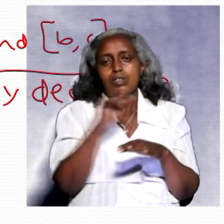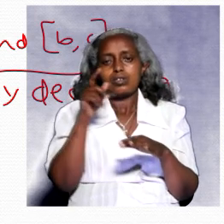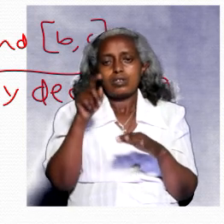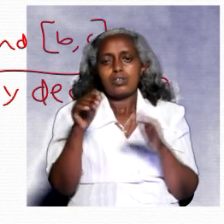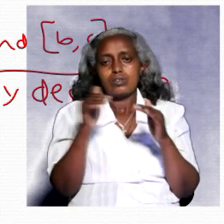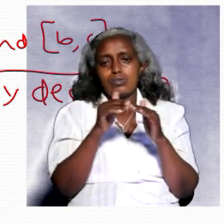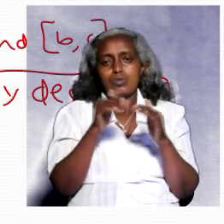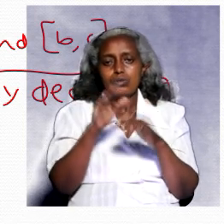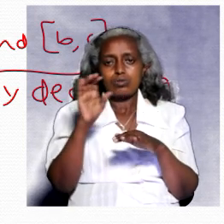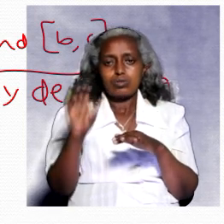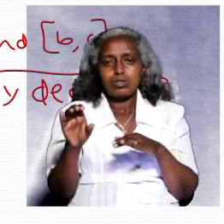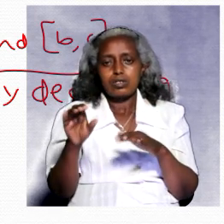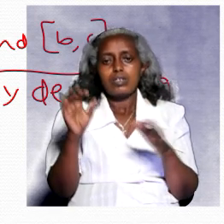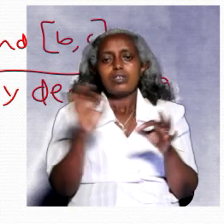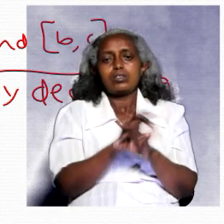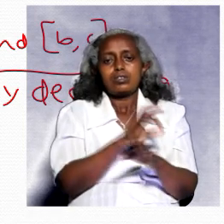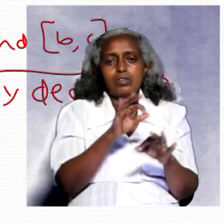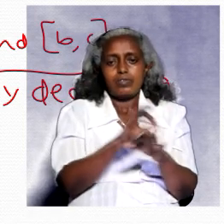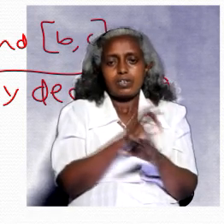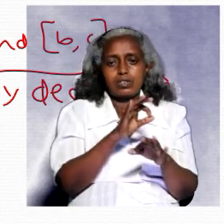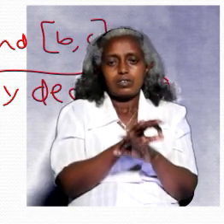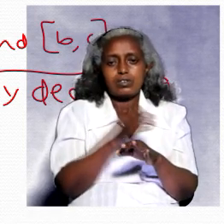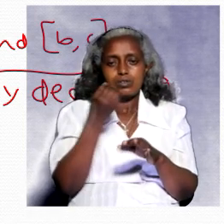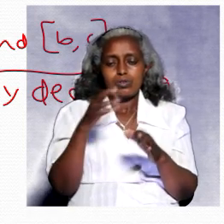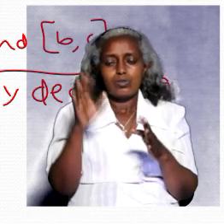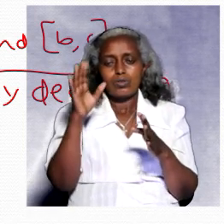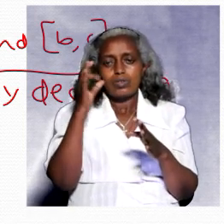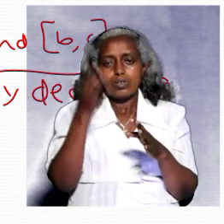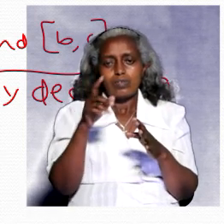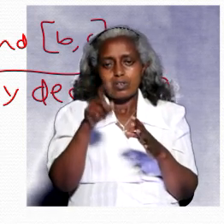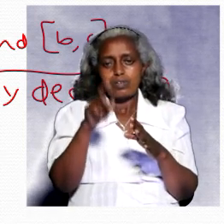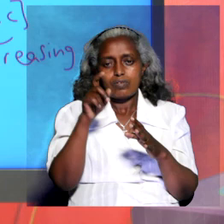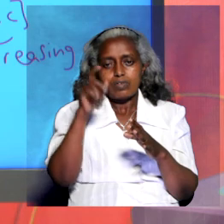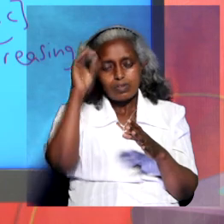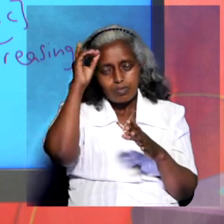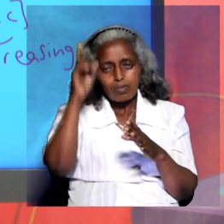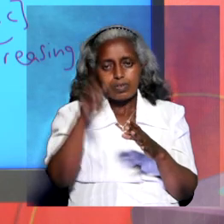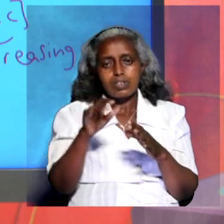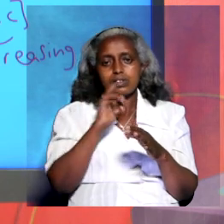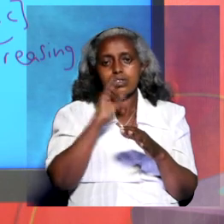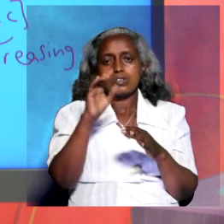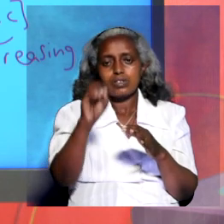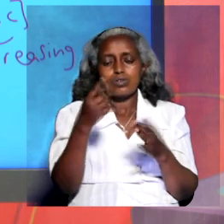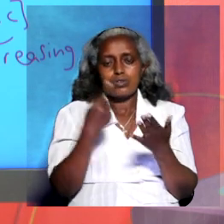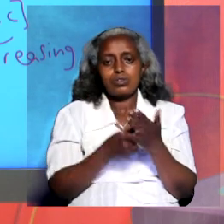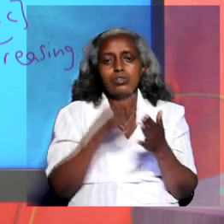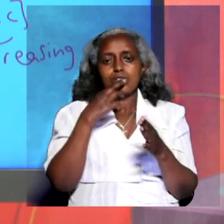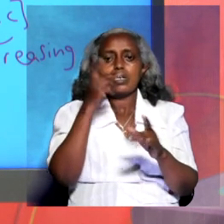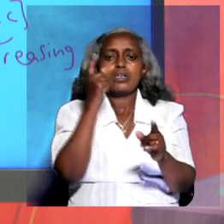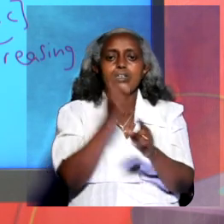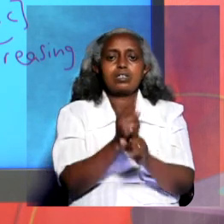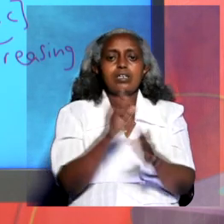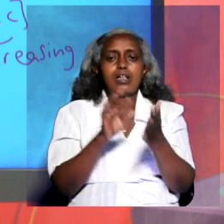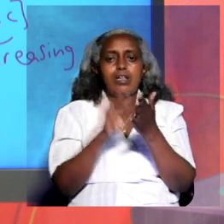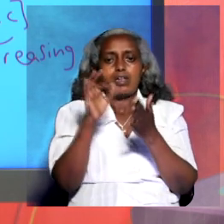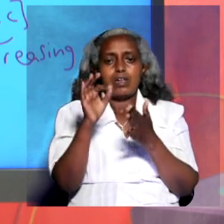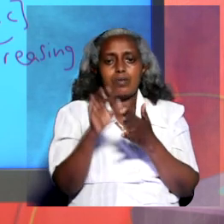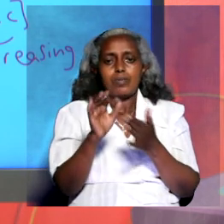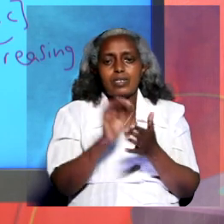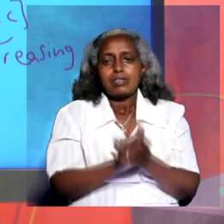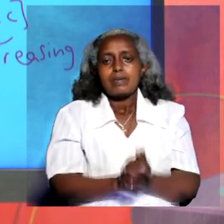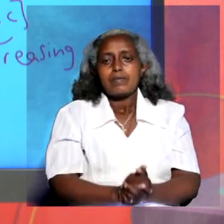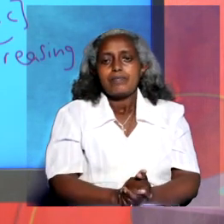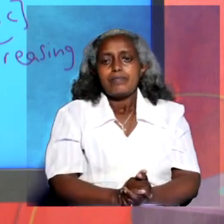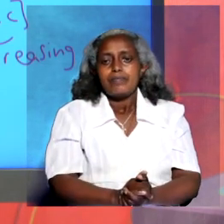x equals to c, the function or f derivative of x is 0. So these are critical numbers. These are critical